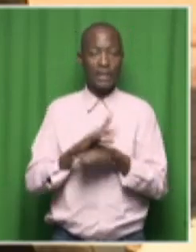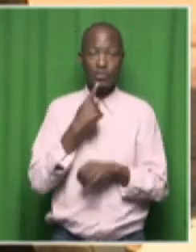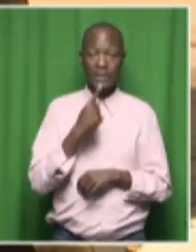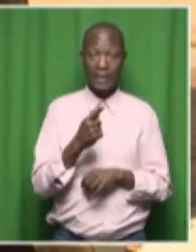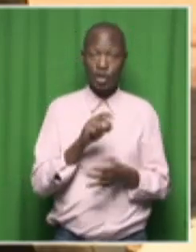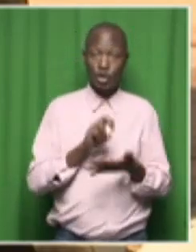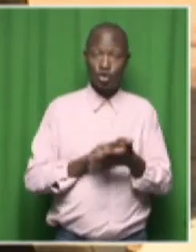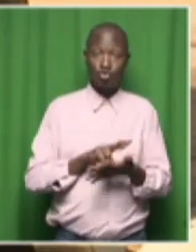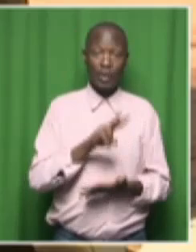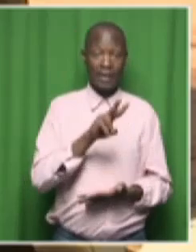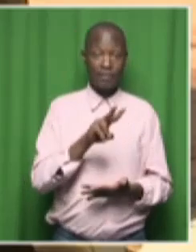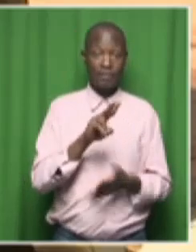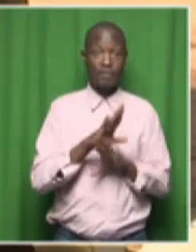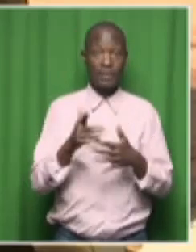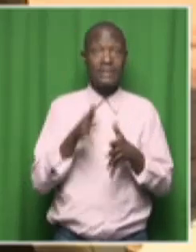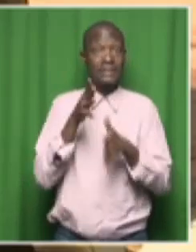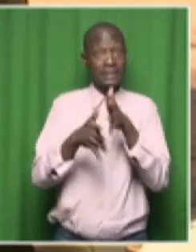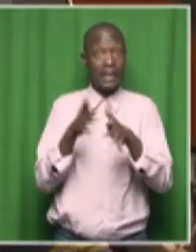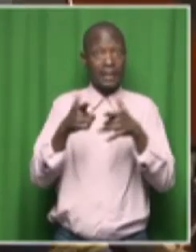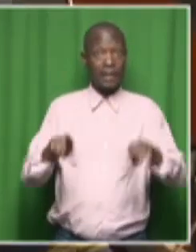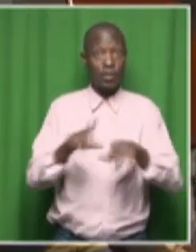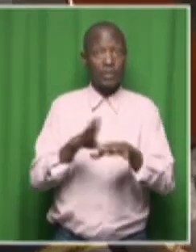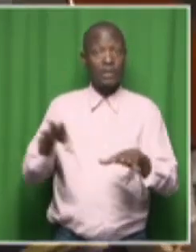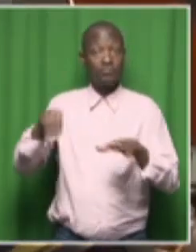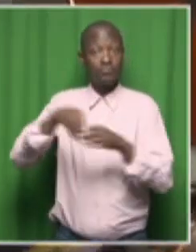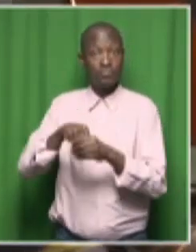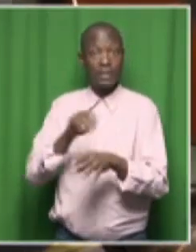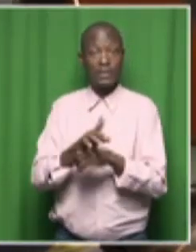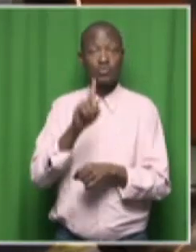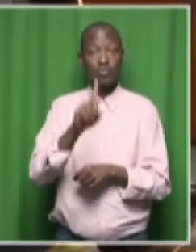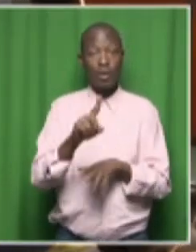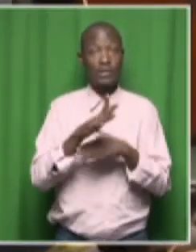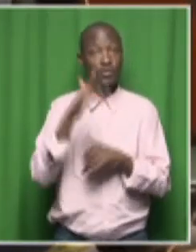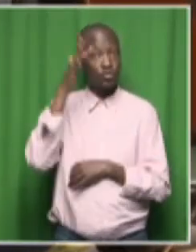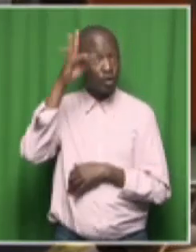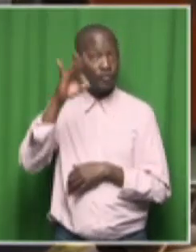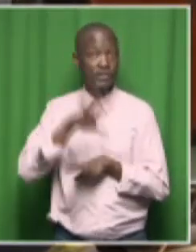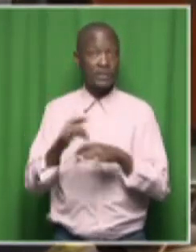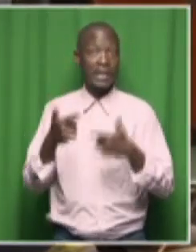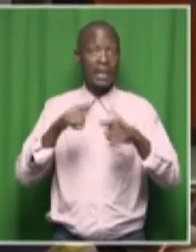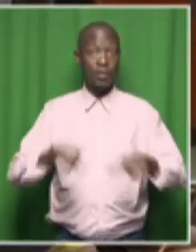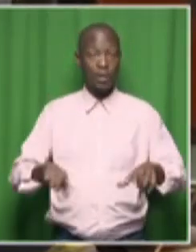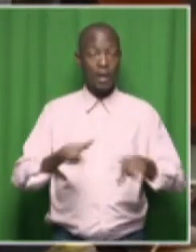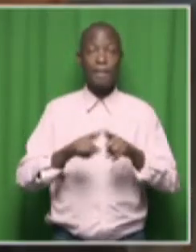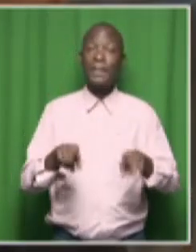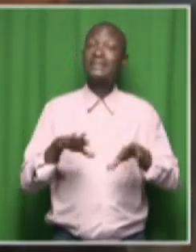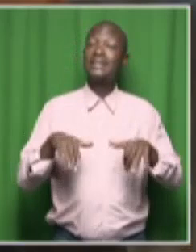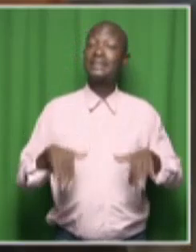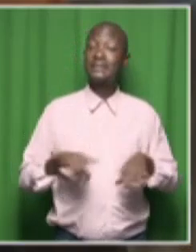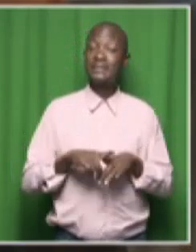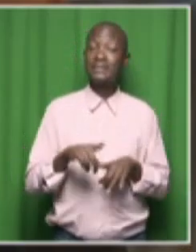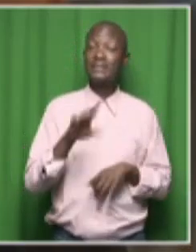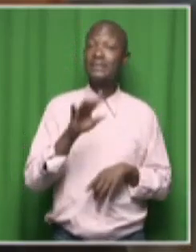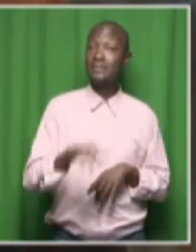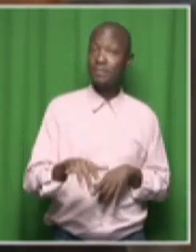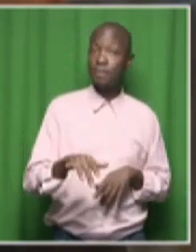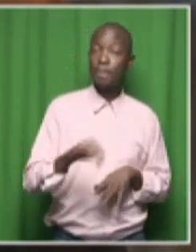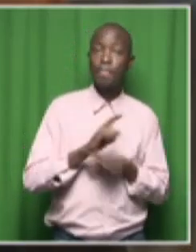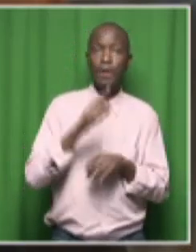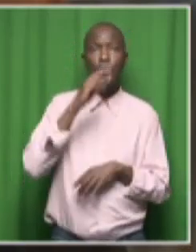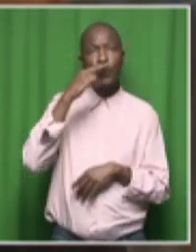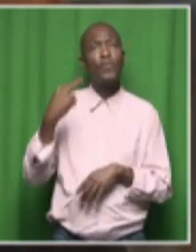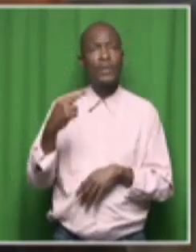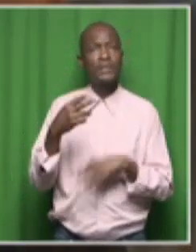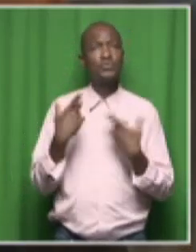official languages in this country, with sign language now being adopted as one of the official languages, and yet it seems that we really do